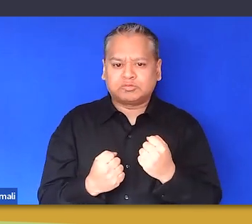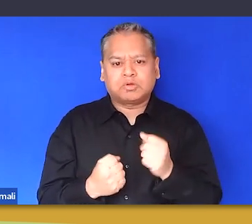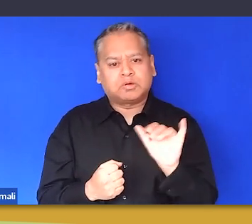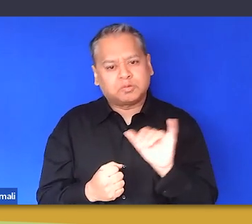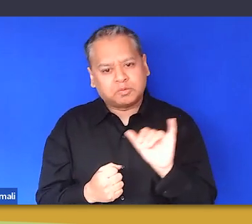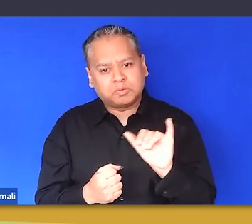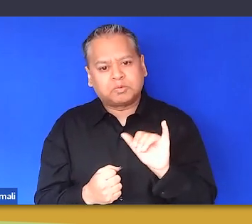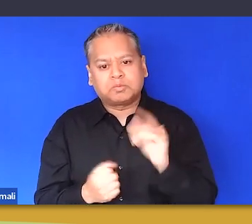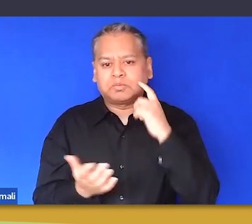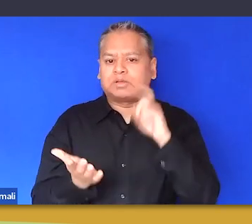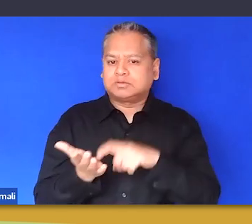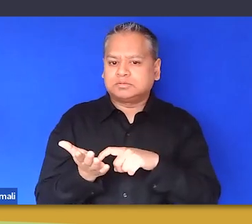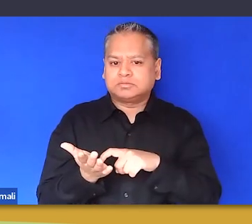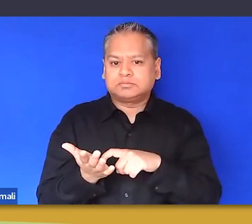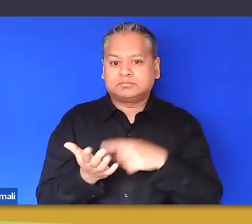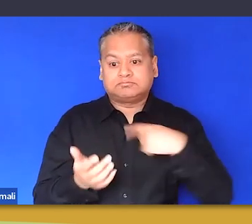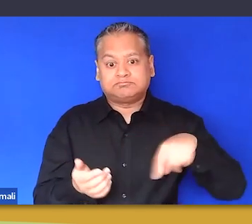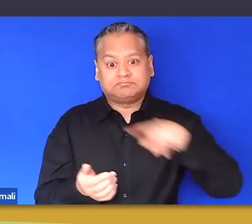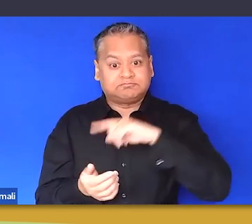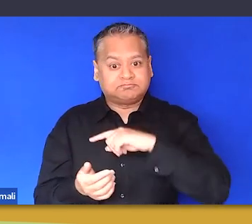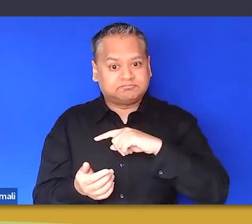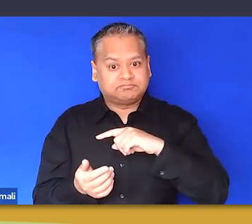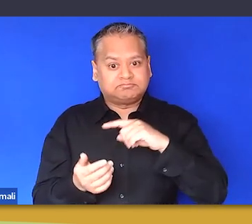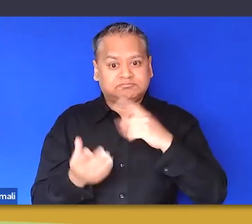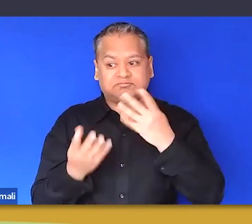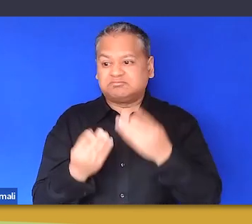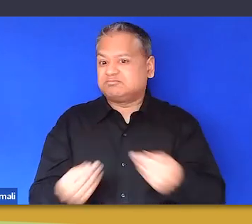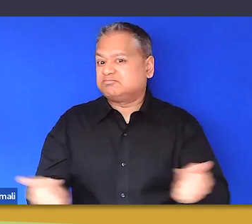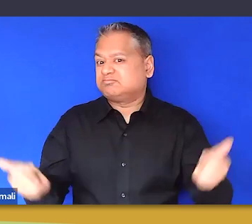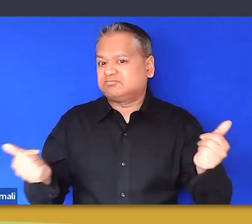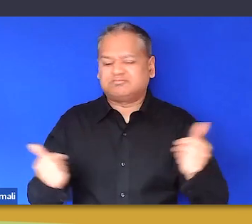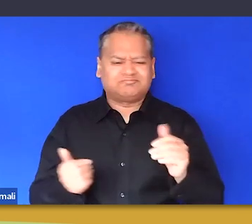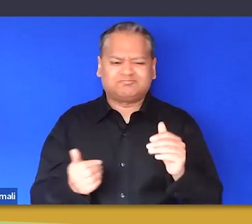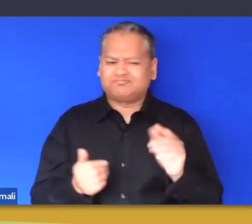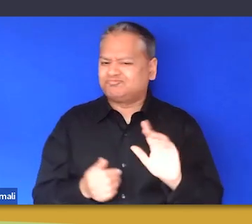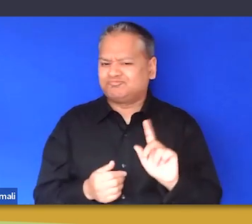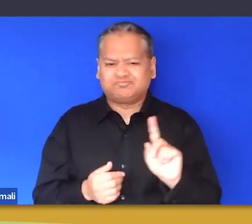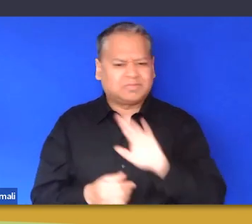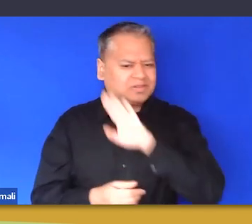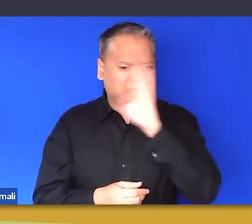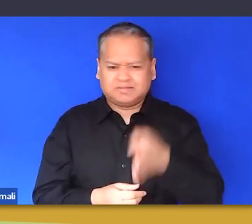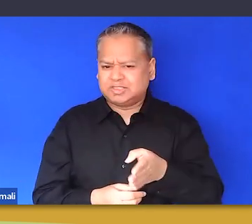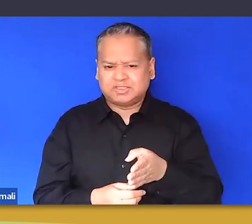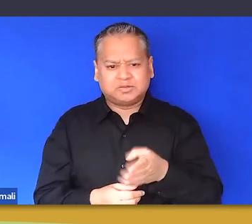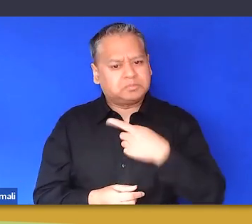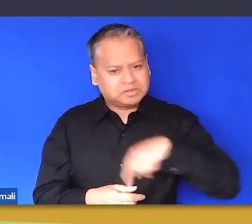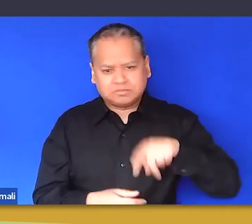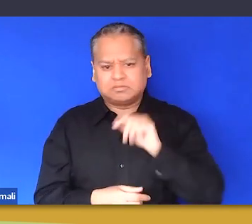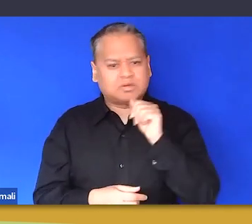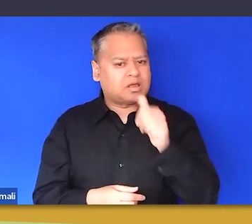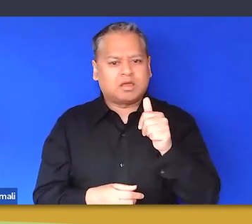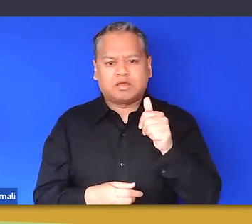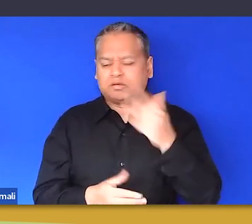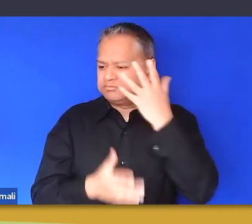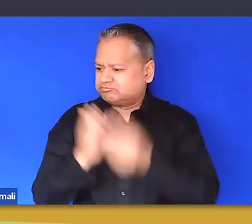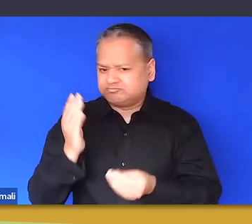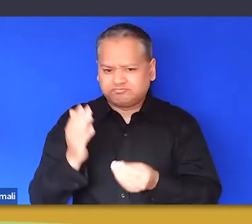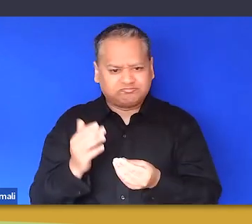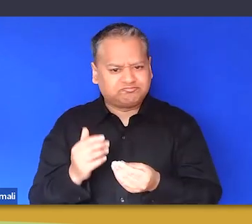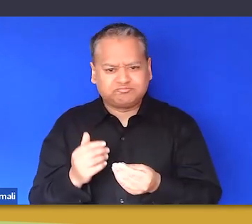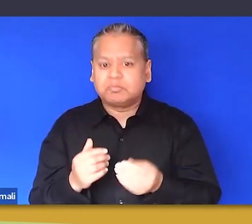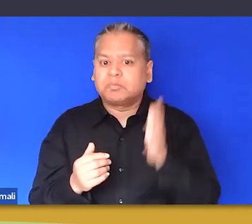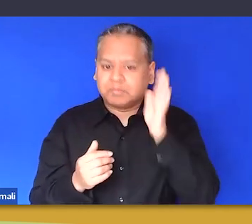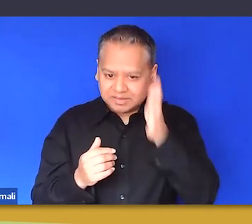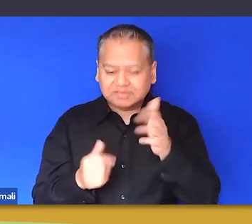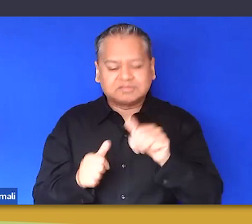that we are not gone, we're here, and we'll always be here. when we hand down teachings, which